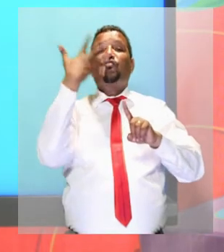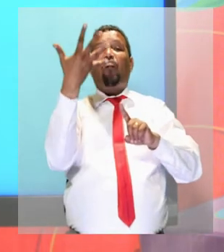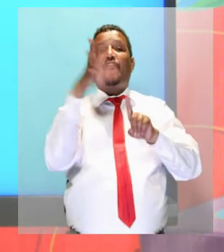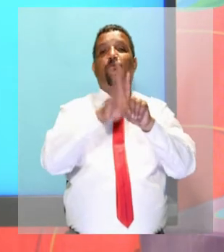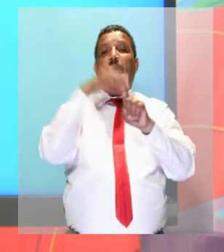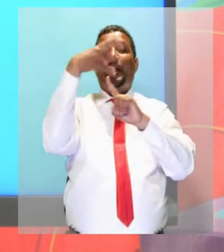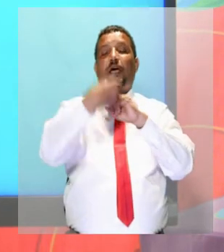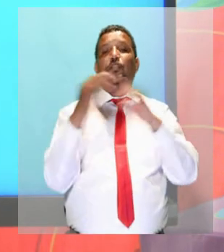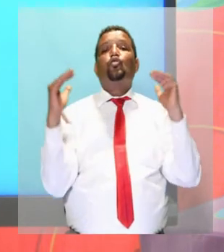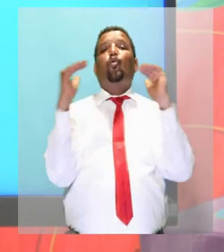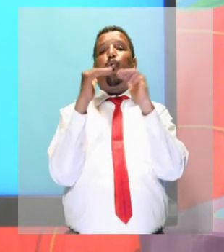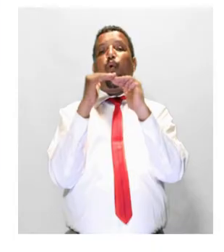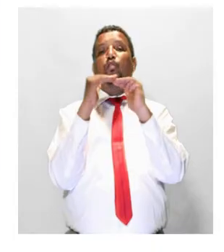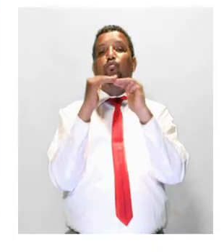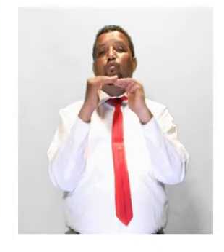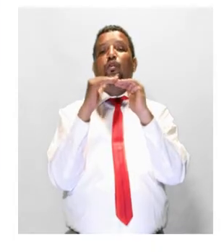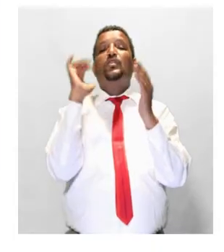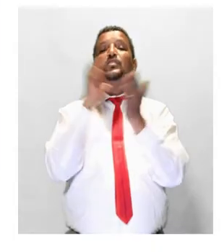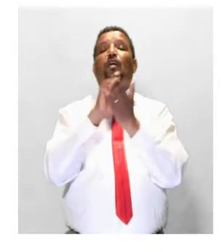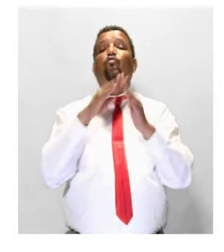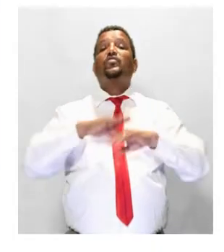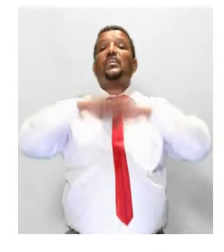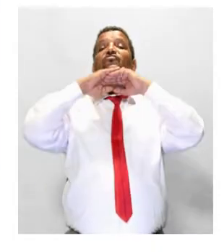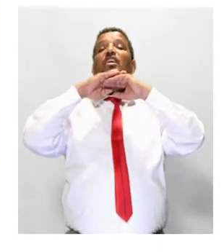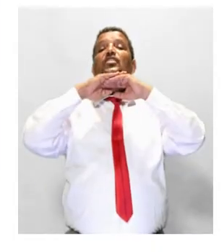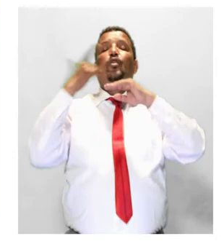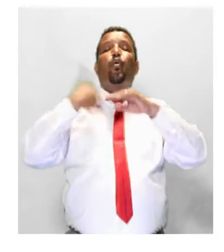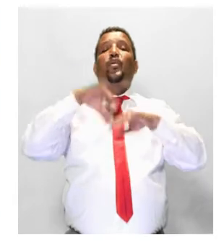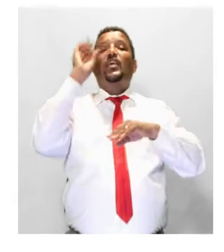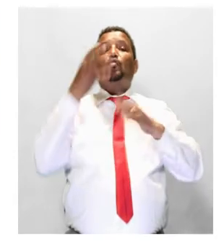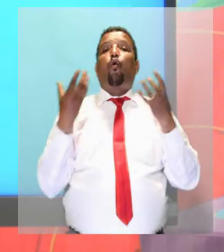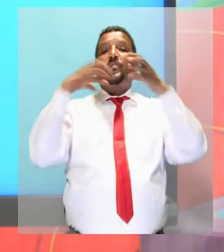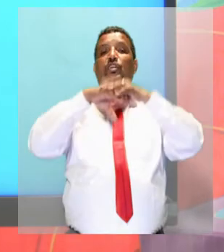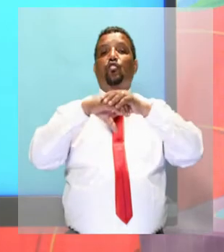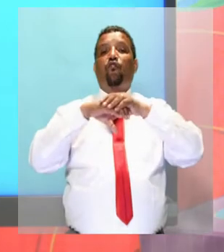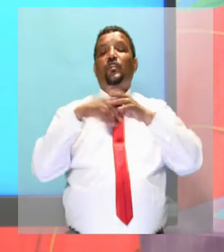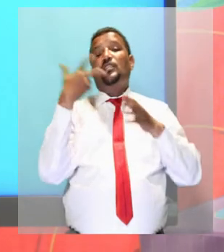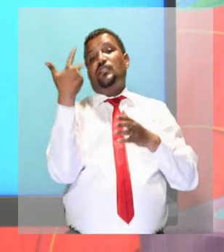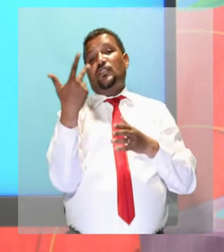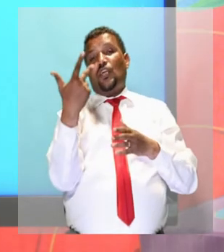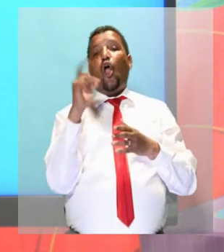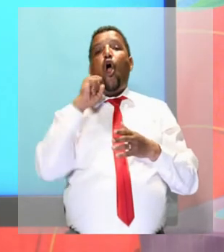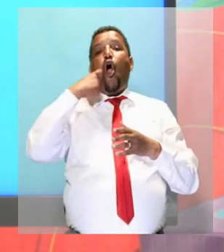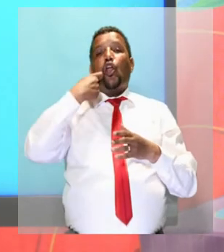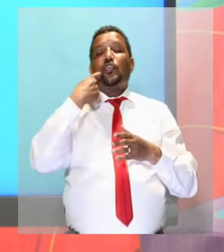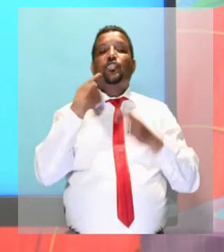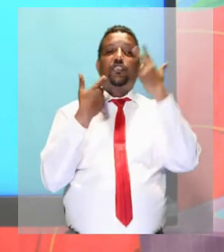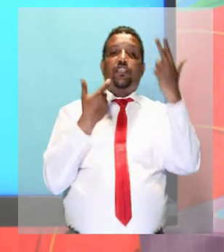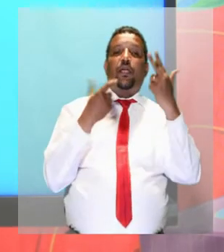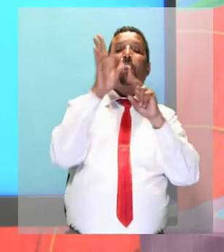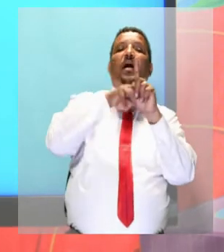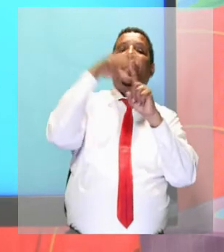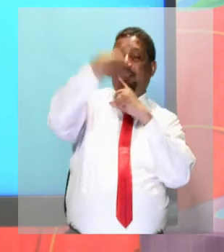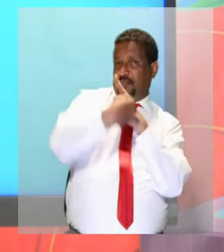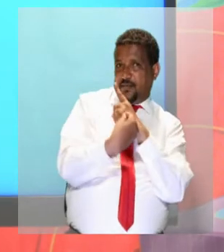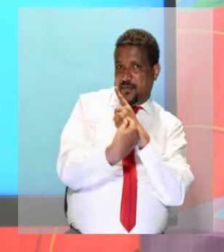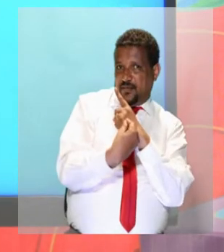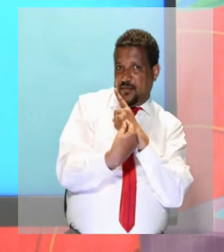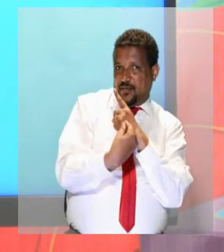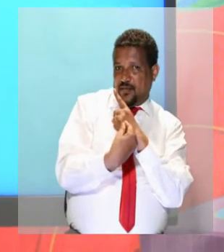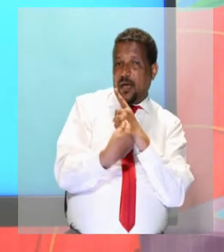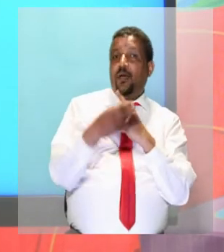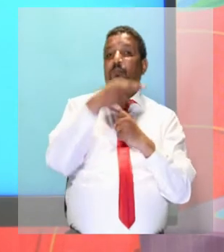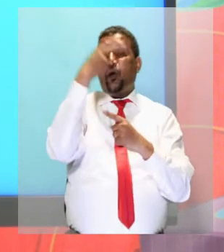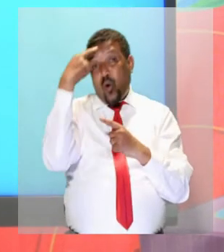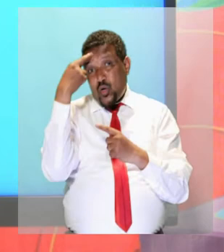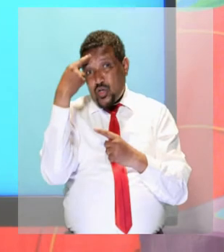banana is equal to that of the satisfaction that we get from the combination of 3 orange and 3 banana.